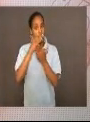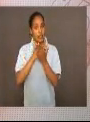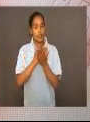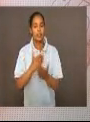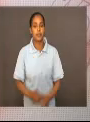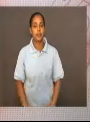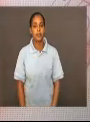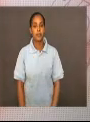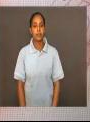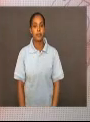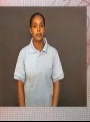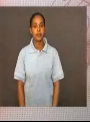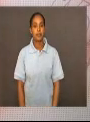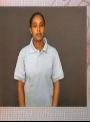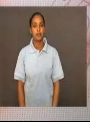lesson.